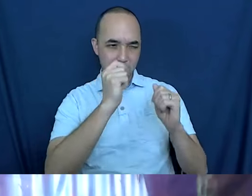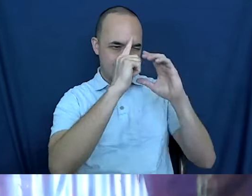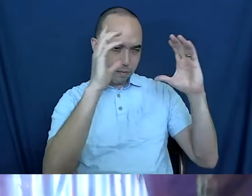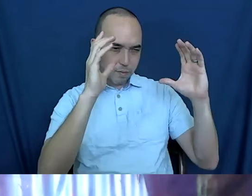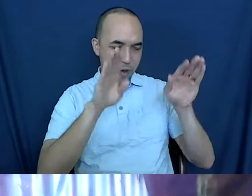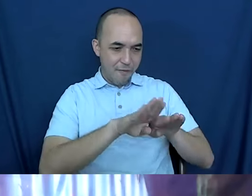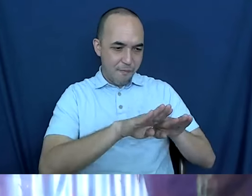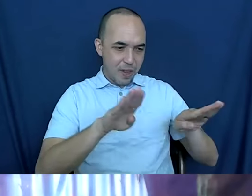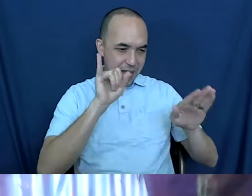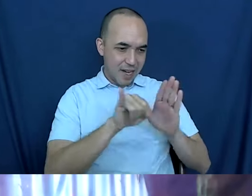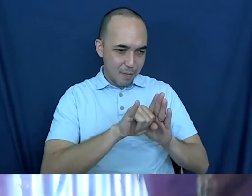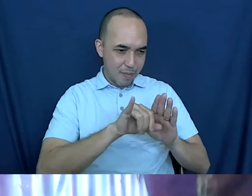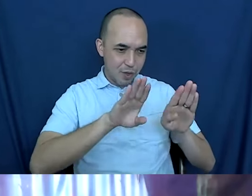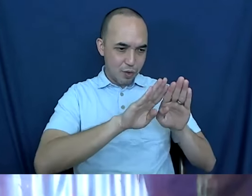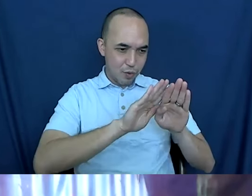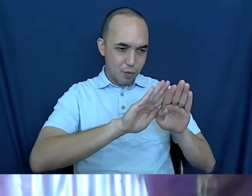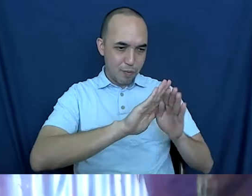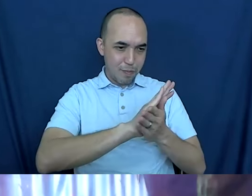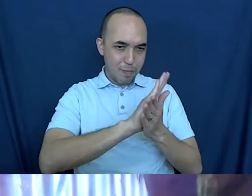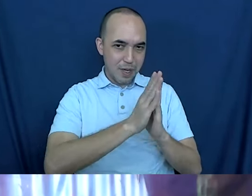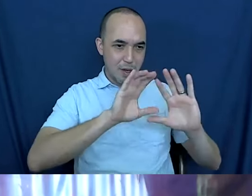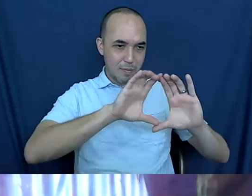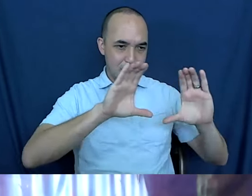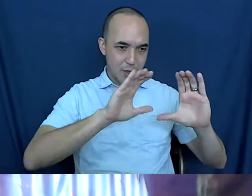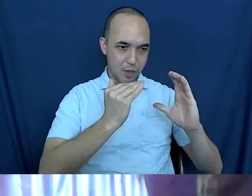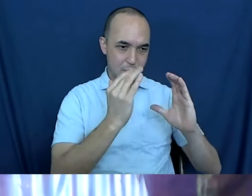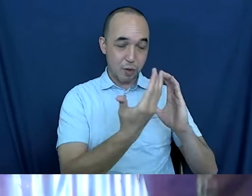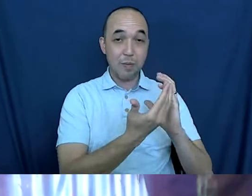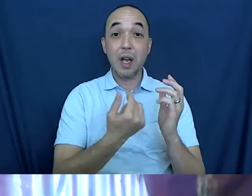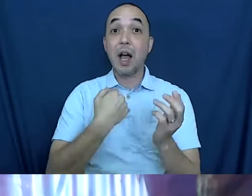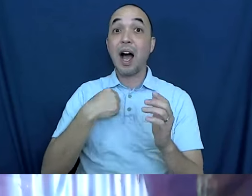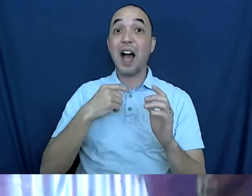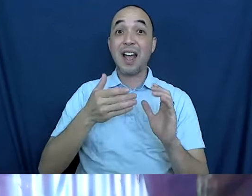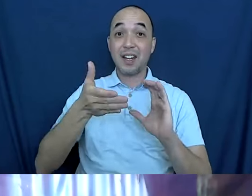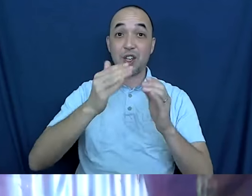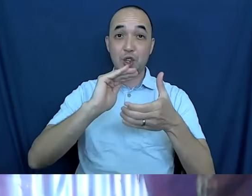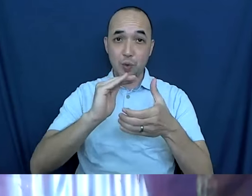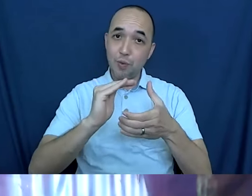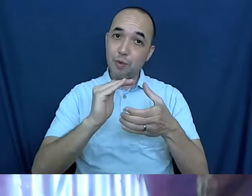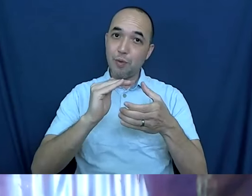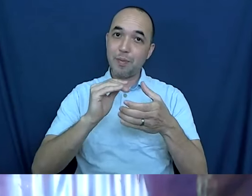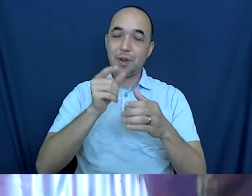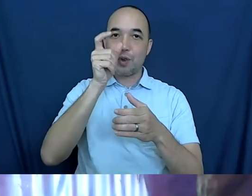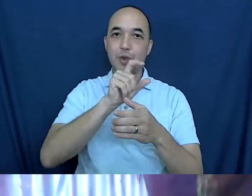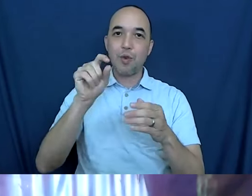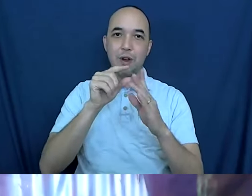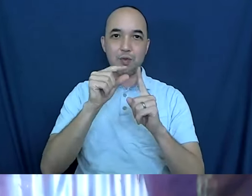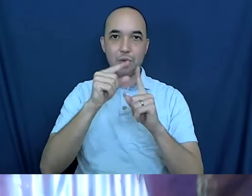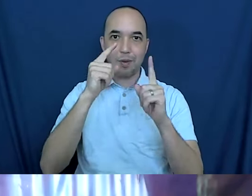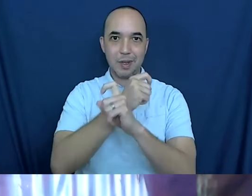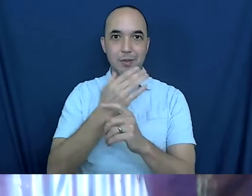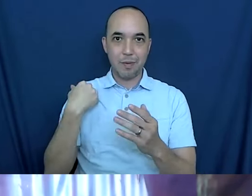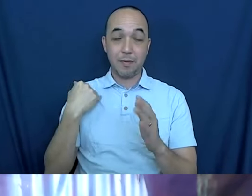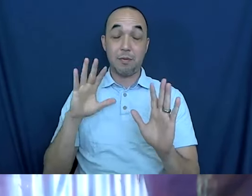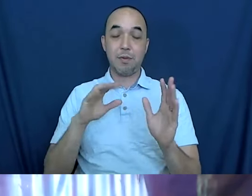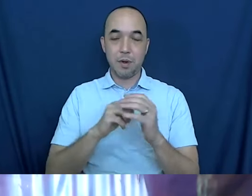flat image to a cube. I've had to do cube crosswords before as a puzzle. Yeah. Someone might be really good